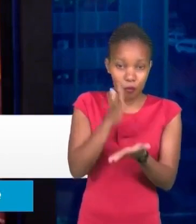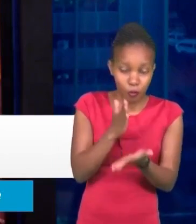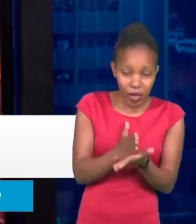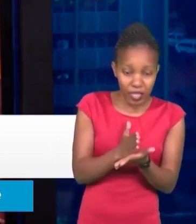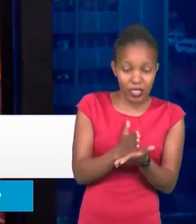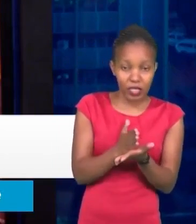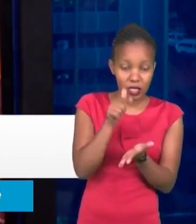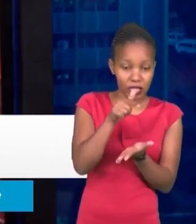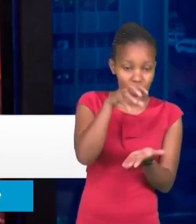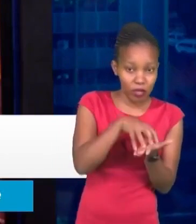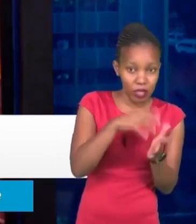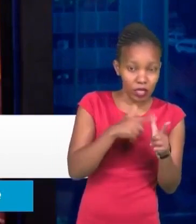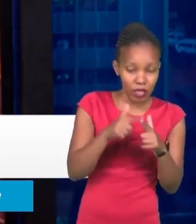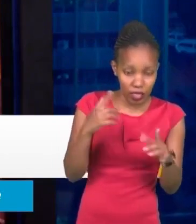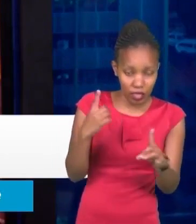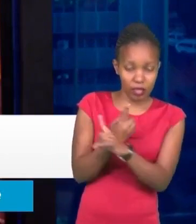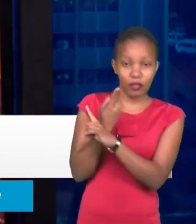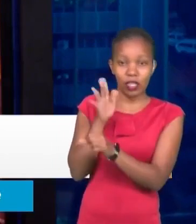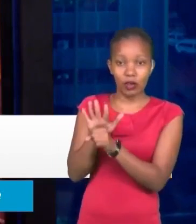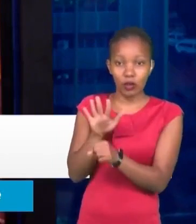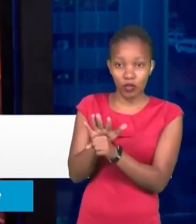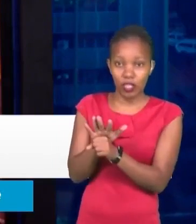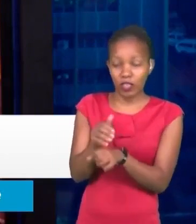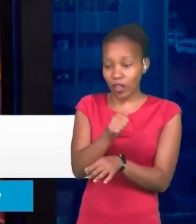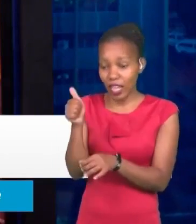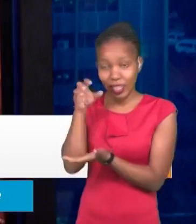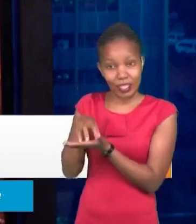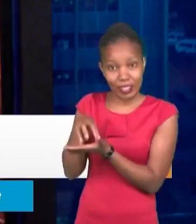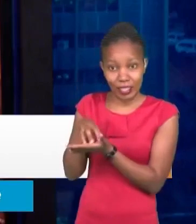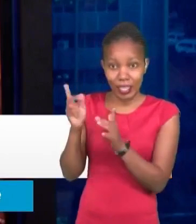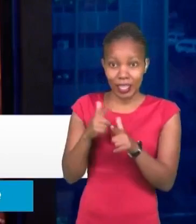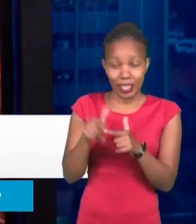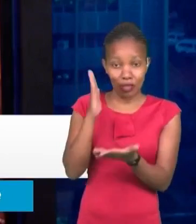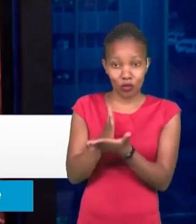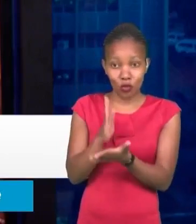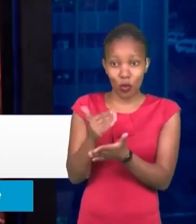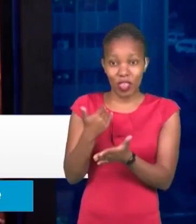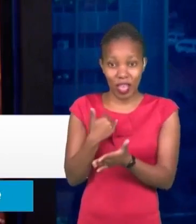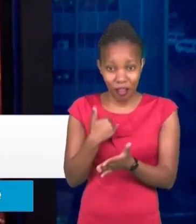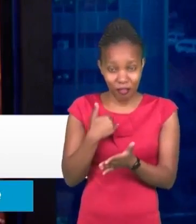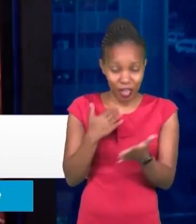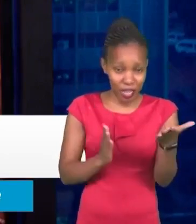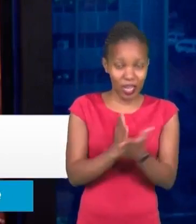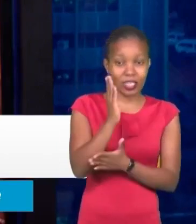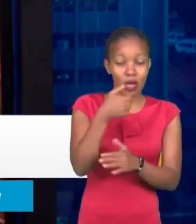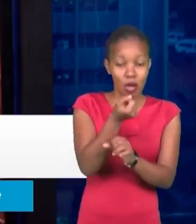particular case differ substantially from the facts and circumstances of another case, then they have the discretion to make their own